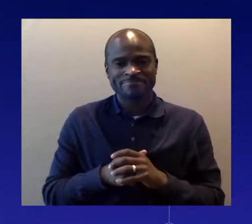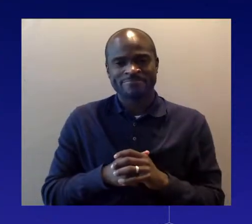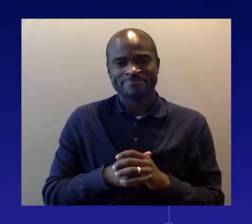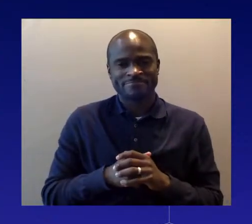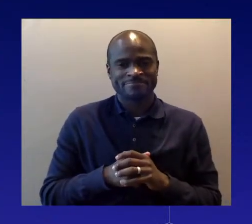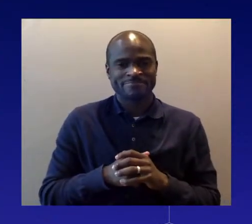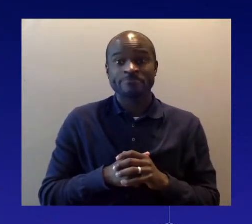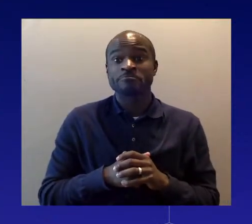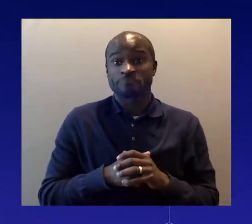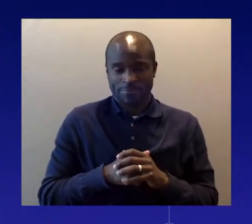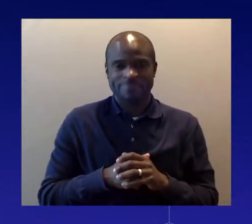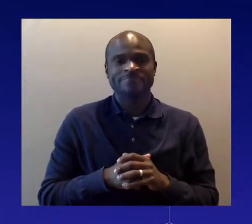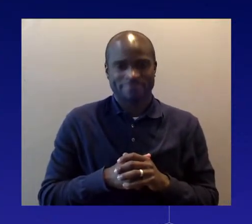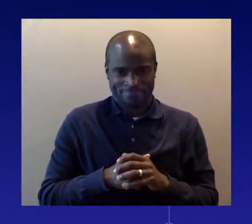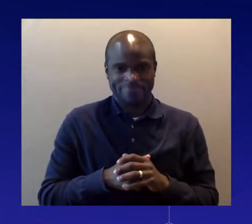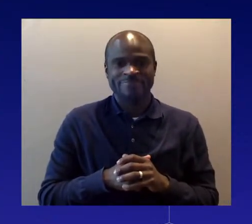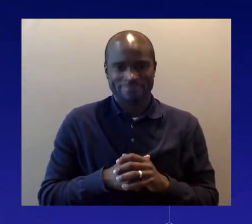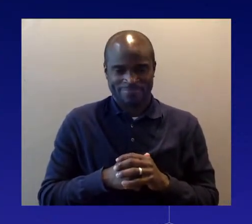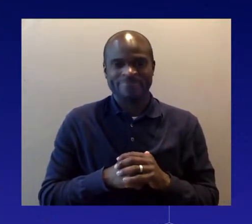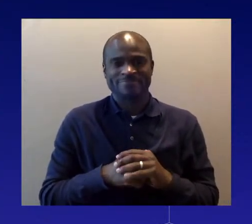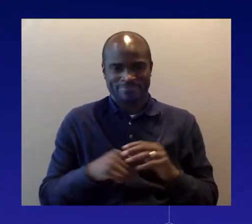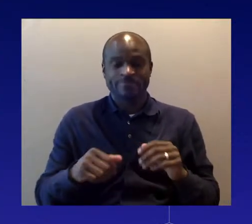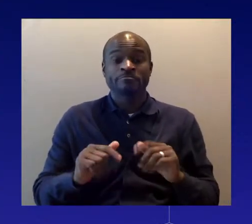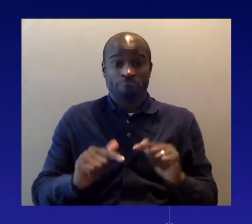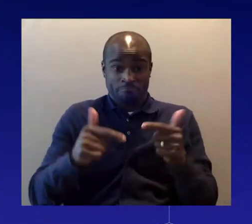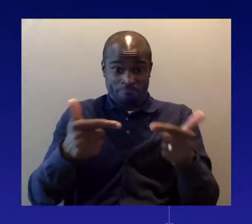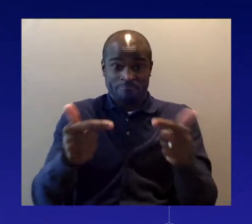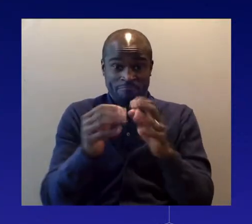Now, we did that because so many of you understand